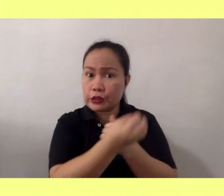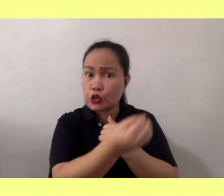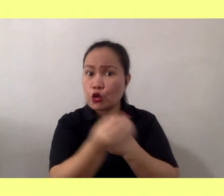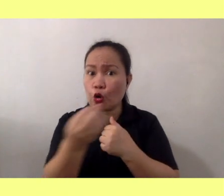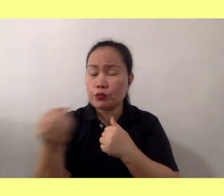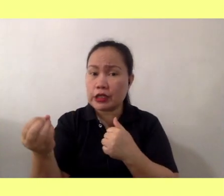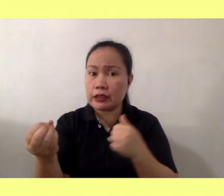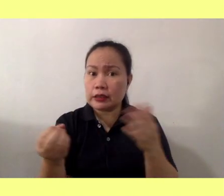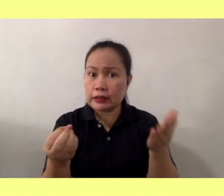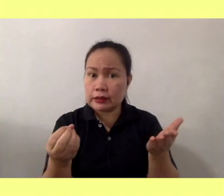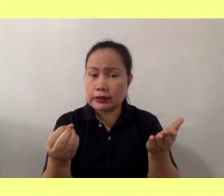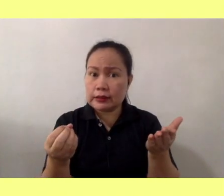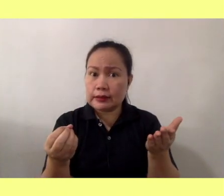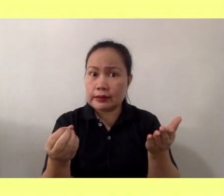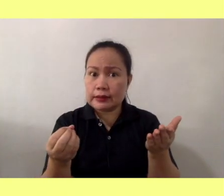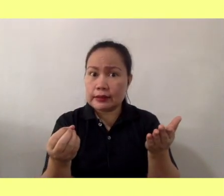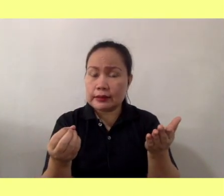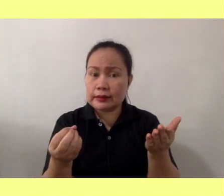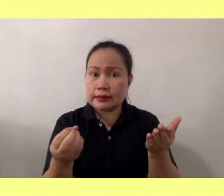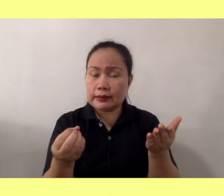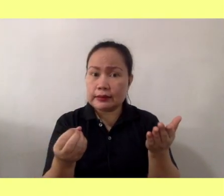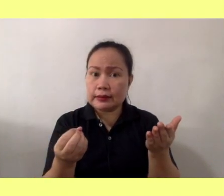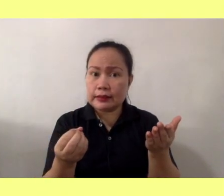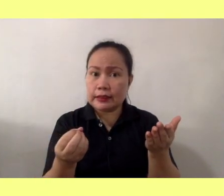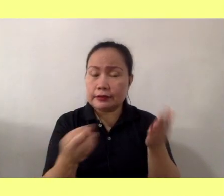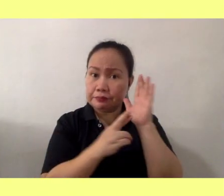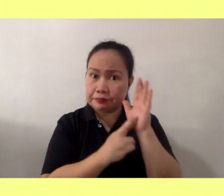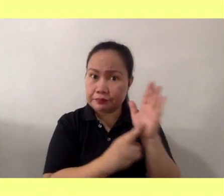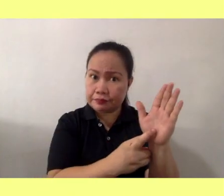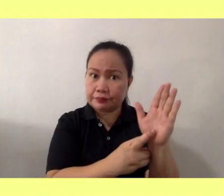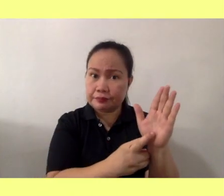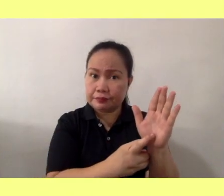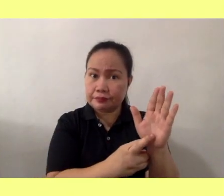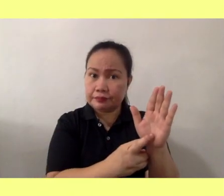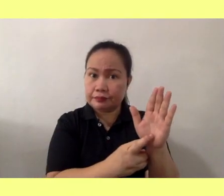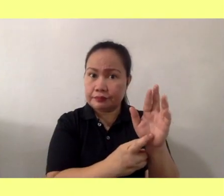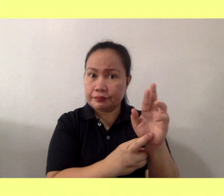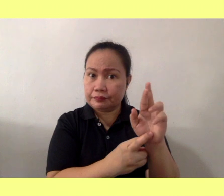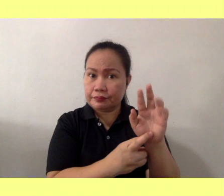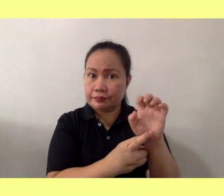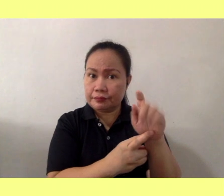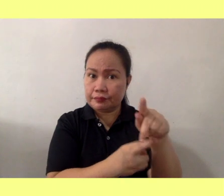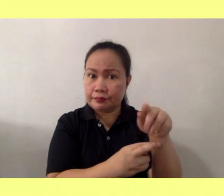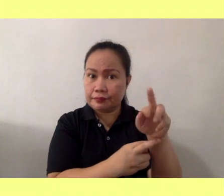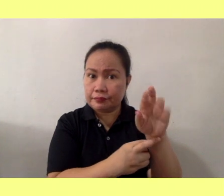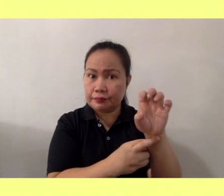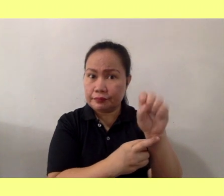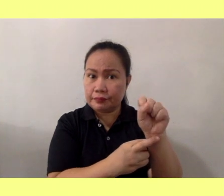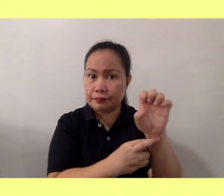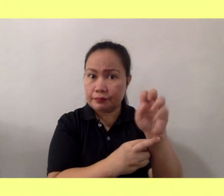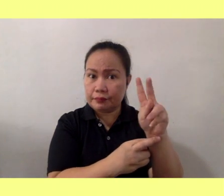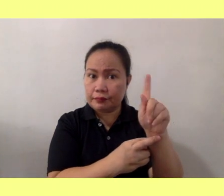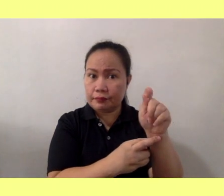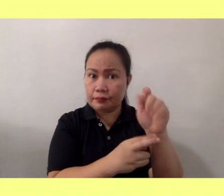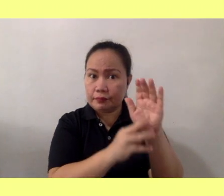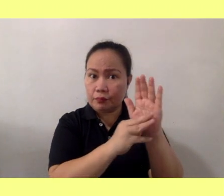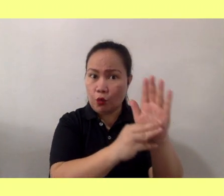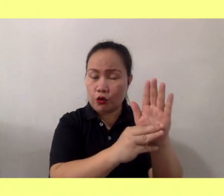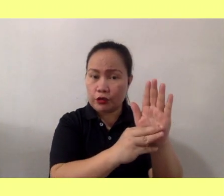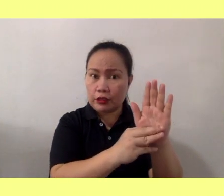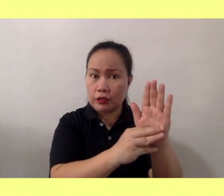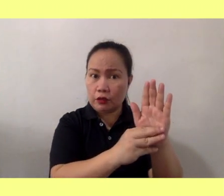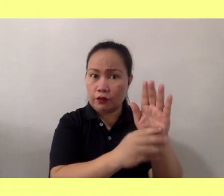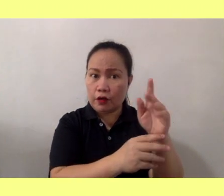think is the best representation or a representation or a model of a